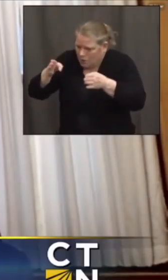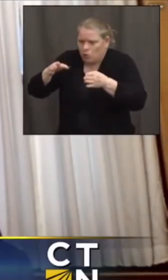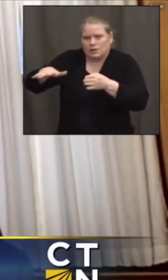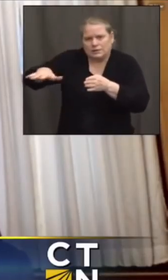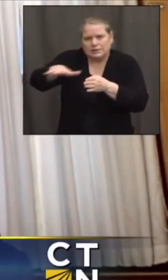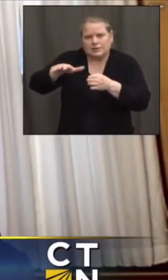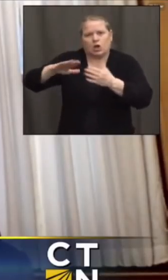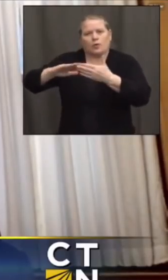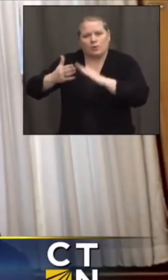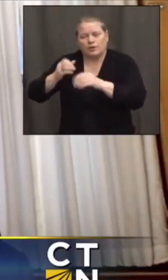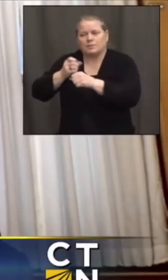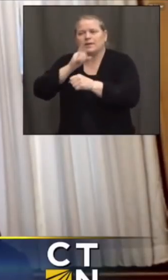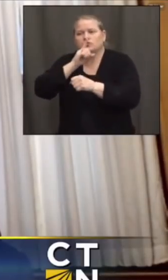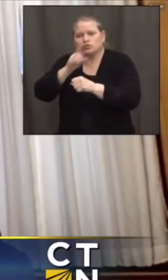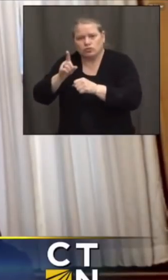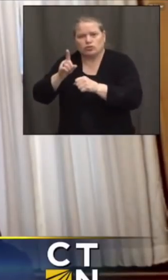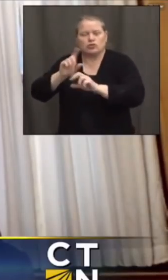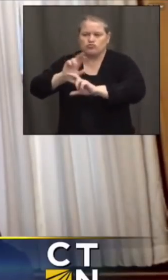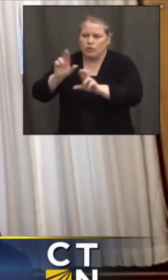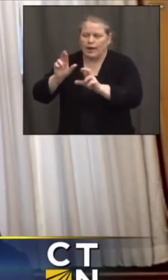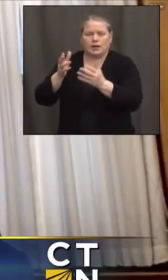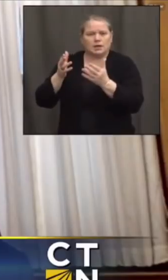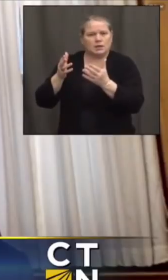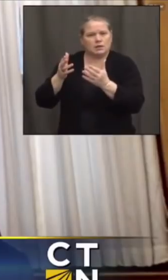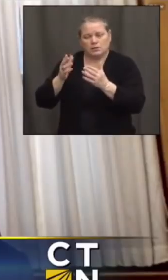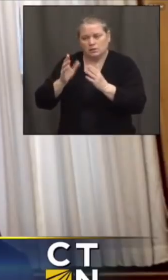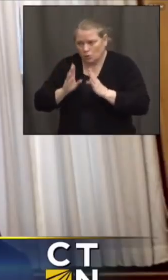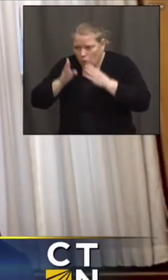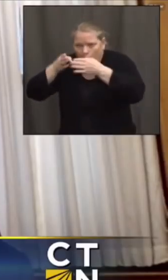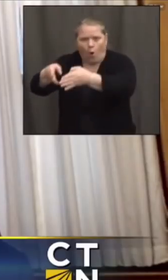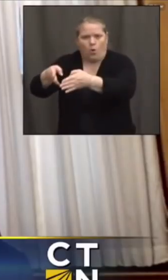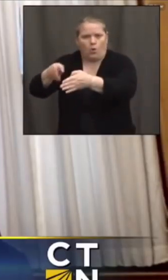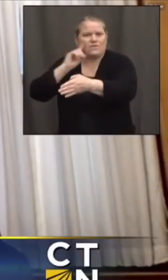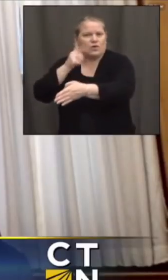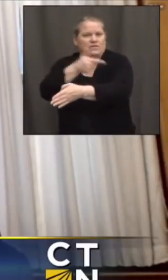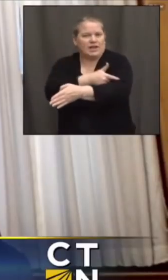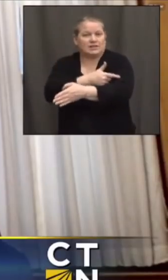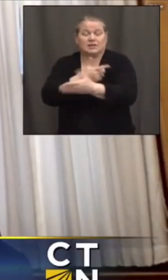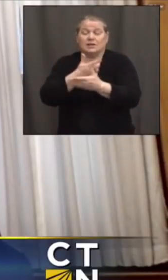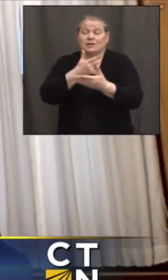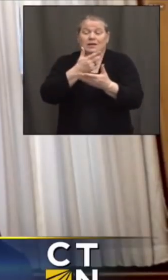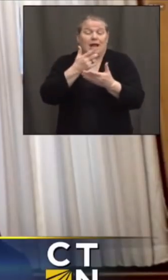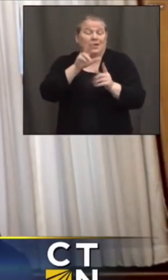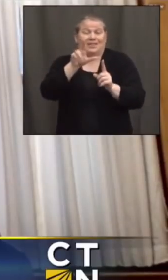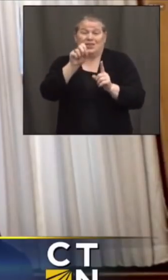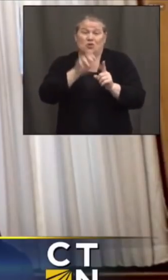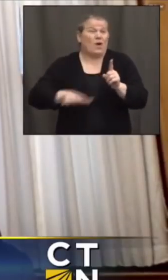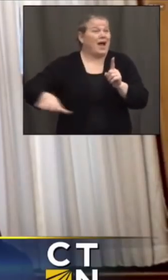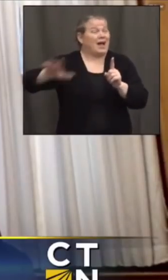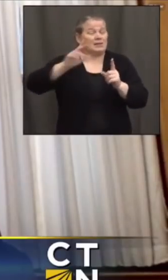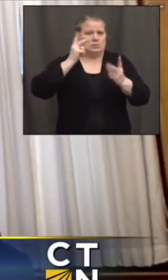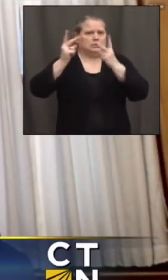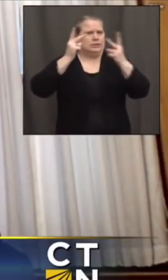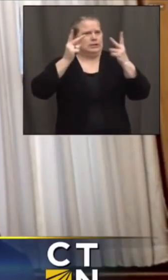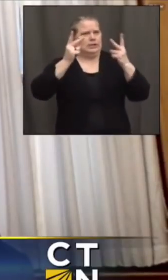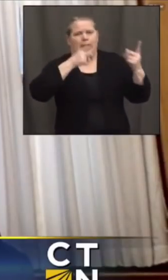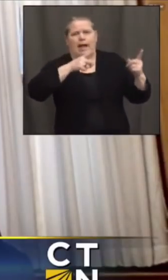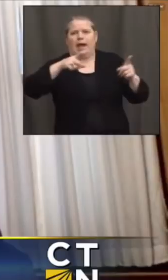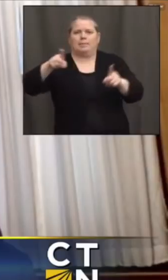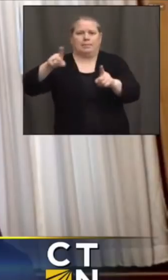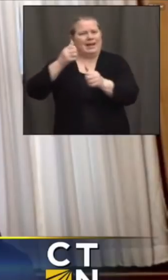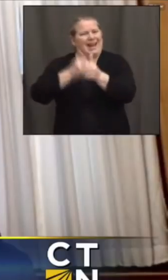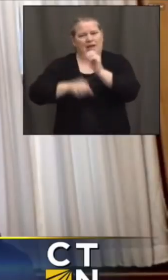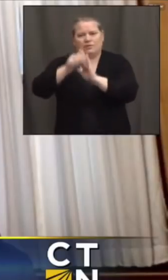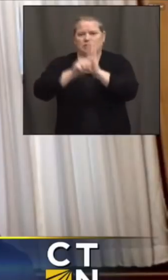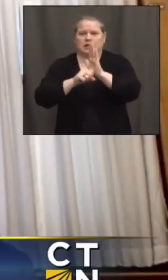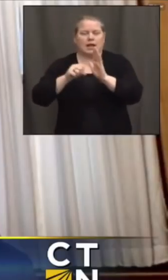have ready access to vaccine. This has been written about nationally. I think every state is going to see this, and this is why the governor has